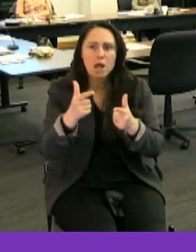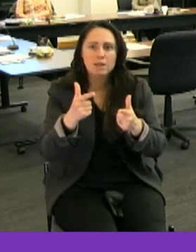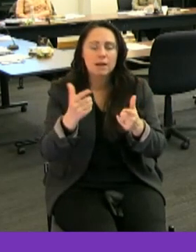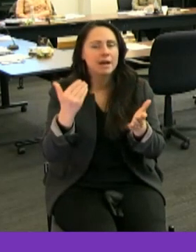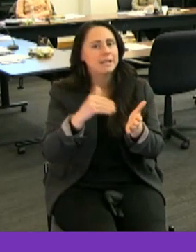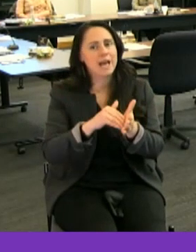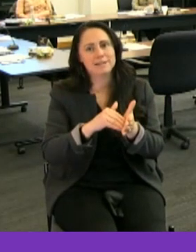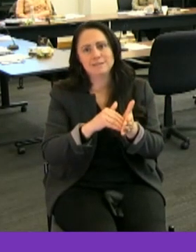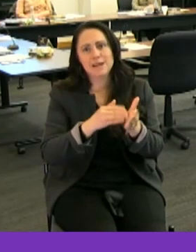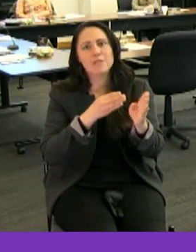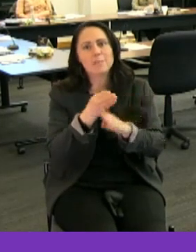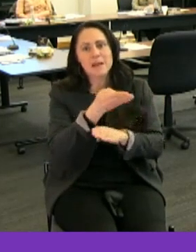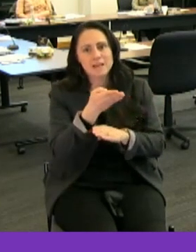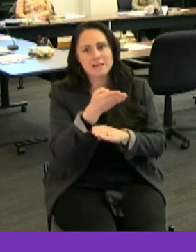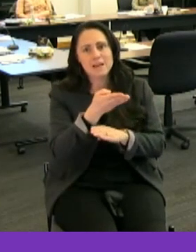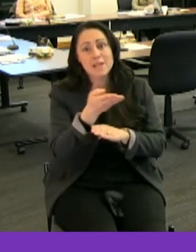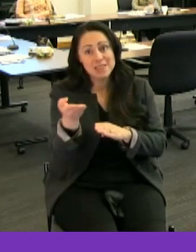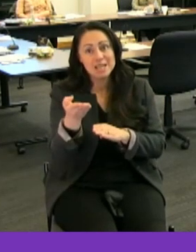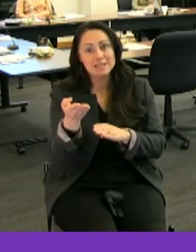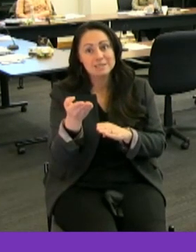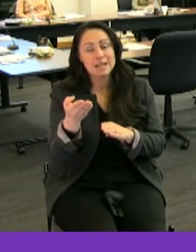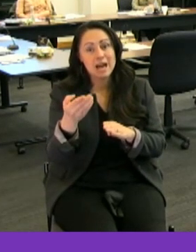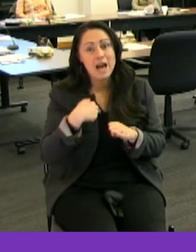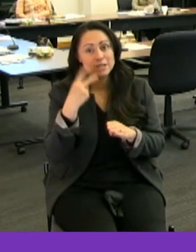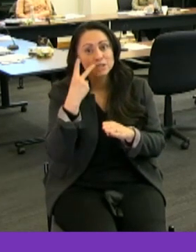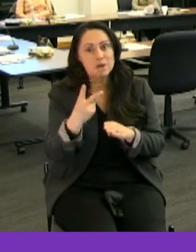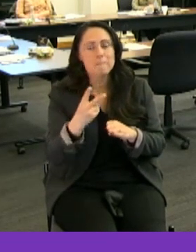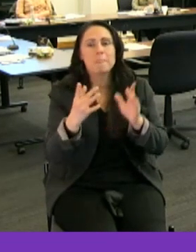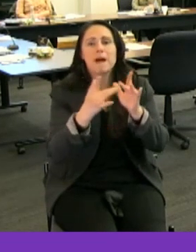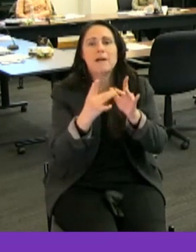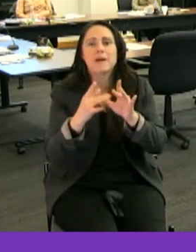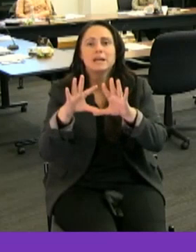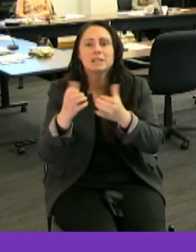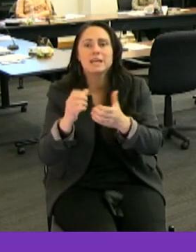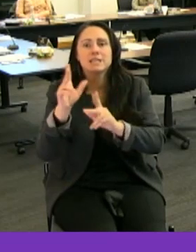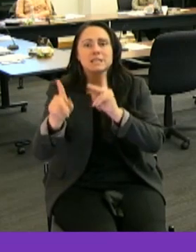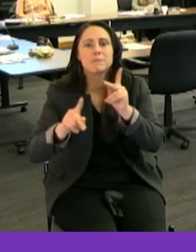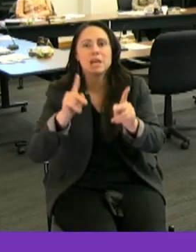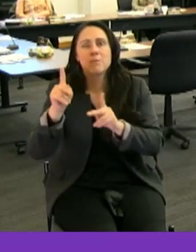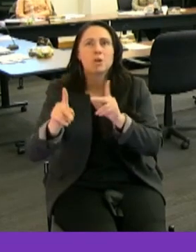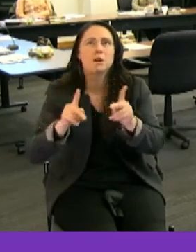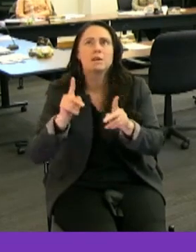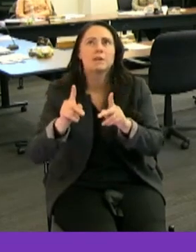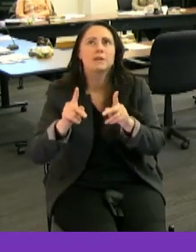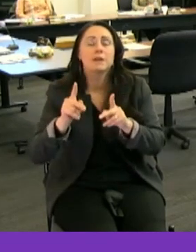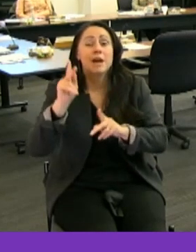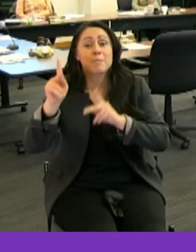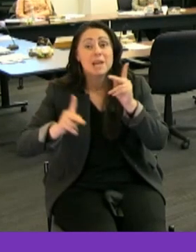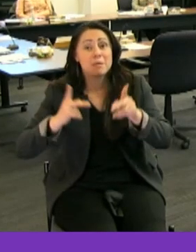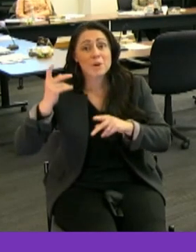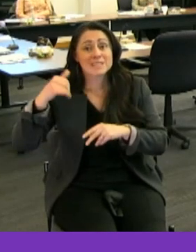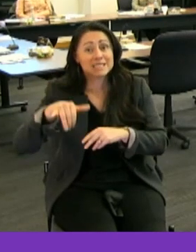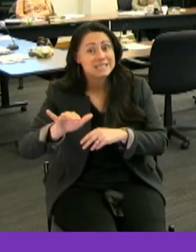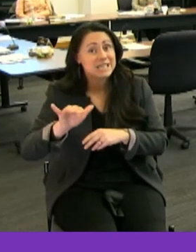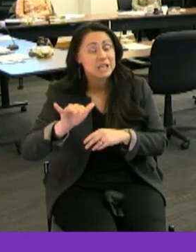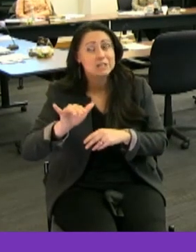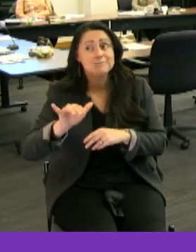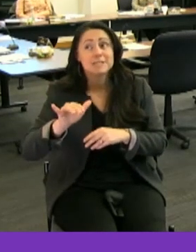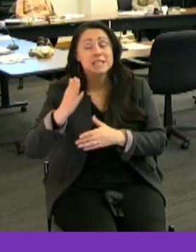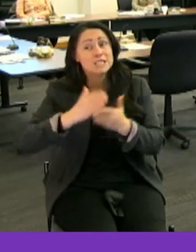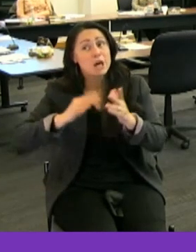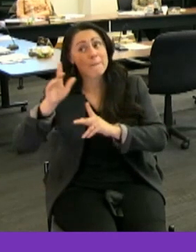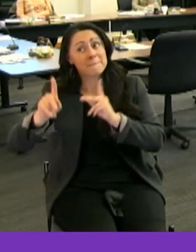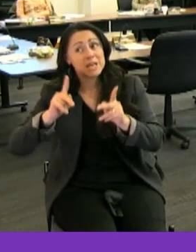And again, these were kind of the main themes I went through. So online classes, people are kind of, you know,